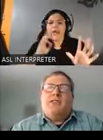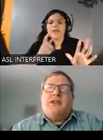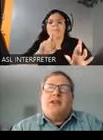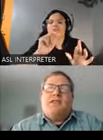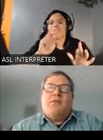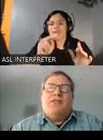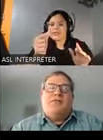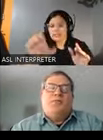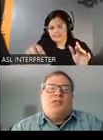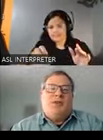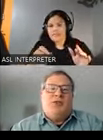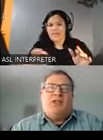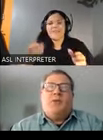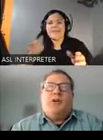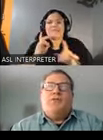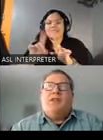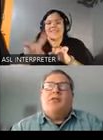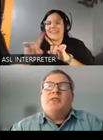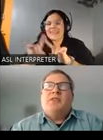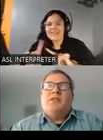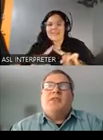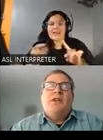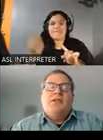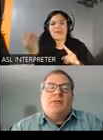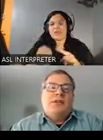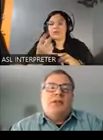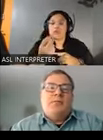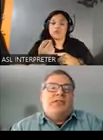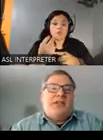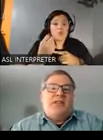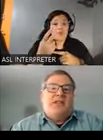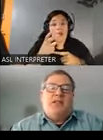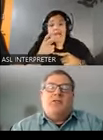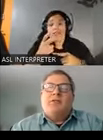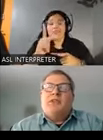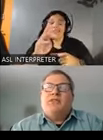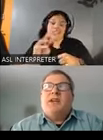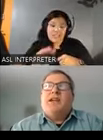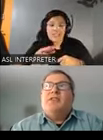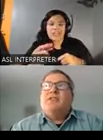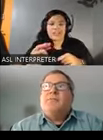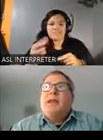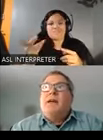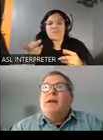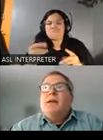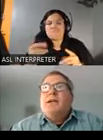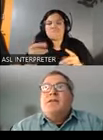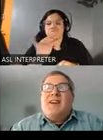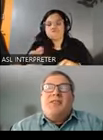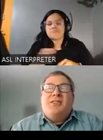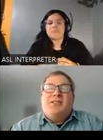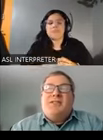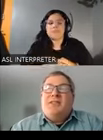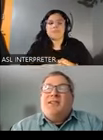art has reached something more like 12 kilometer resolution. The 4 kilometer downscaling that we're doing is cutting edge.